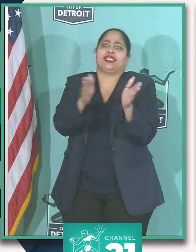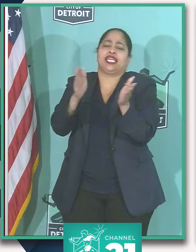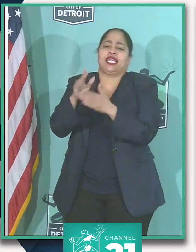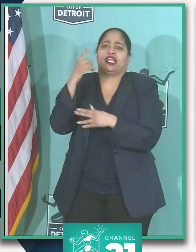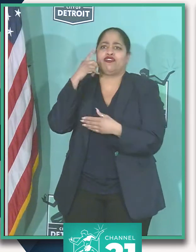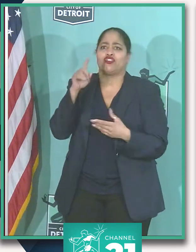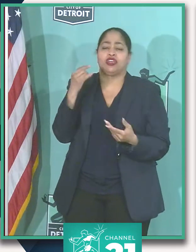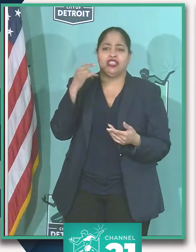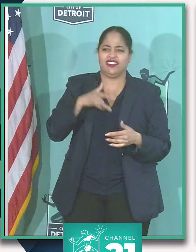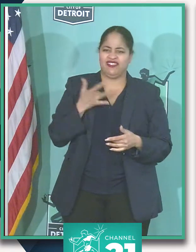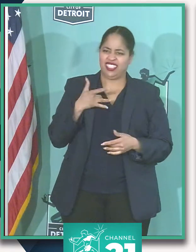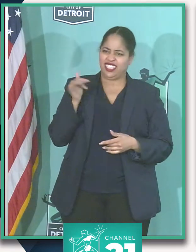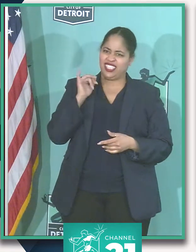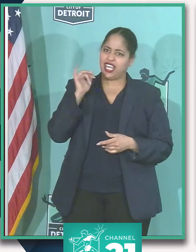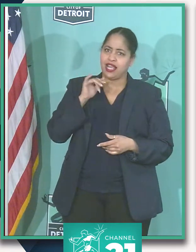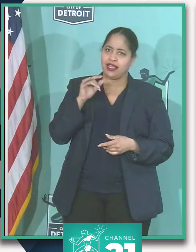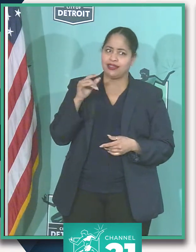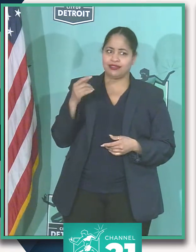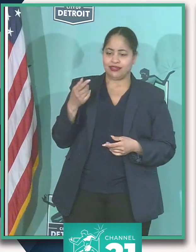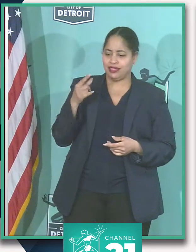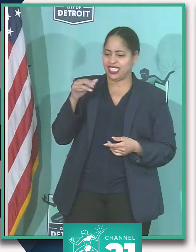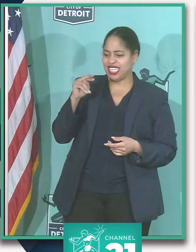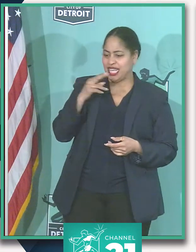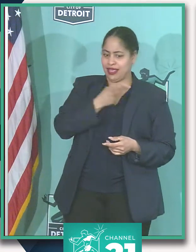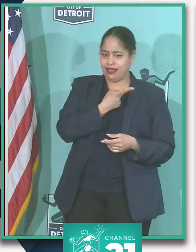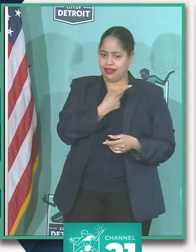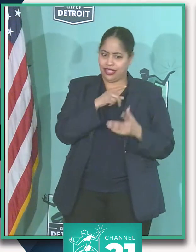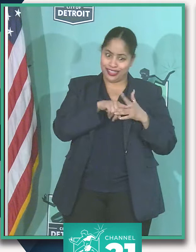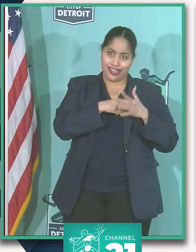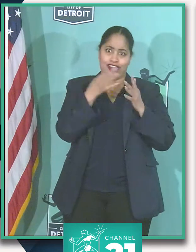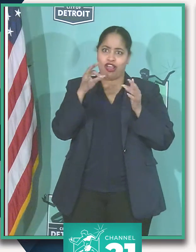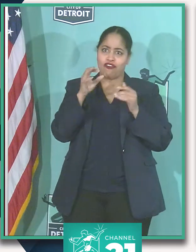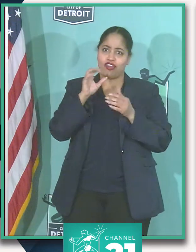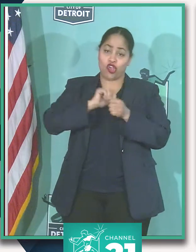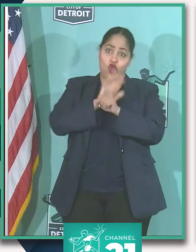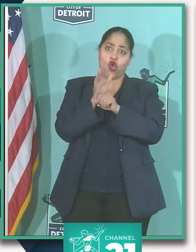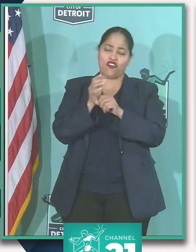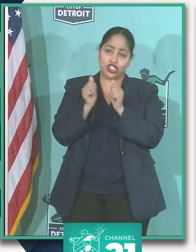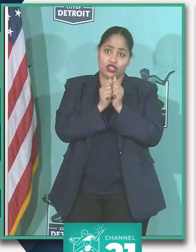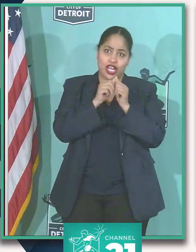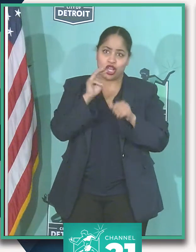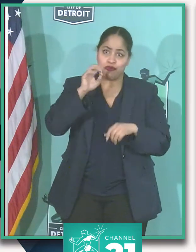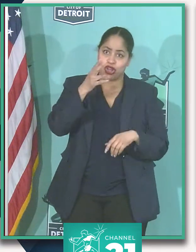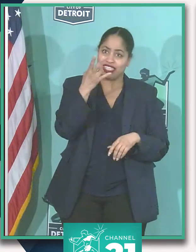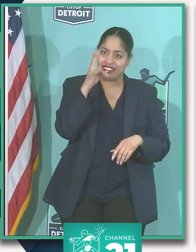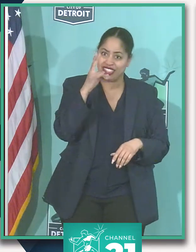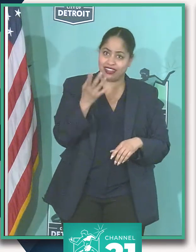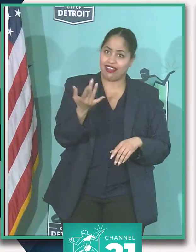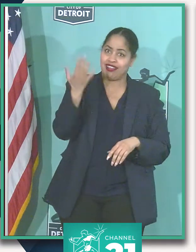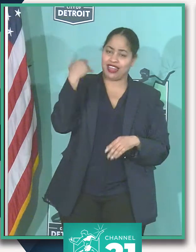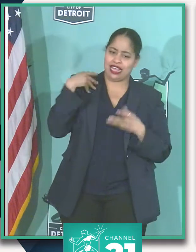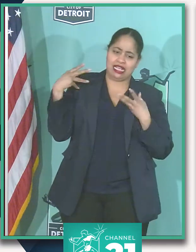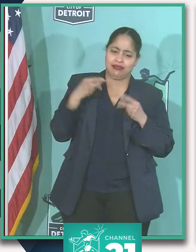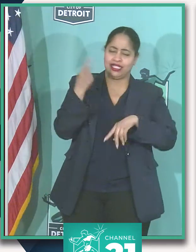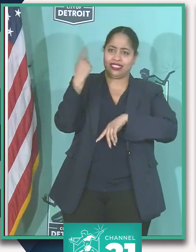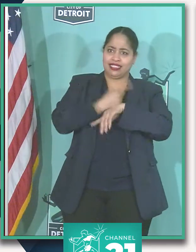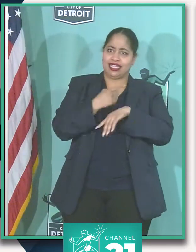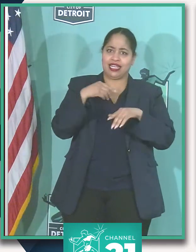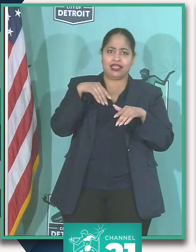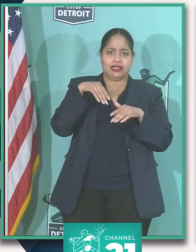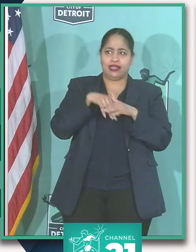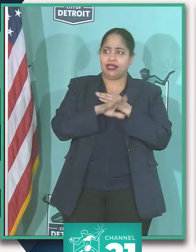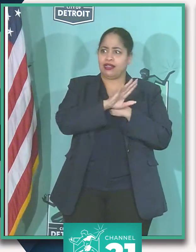So it feels like Glenn and I started off COVID together. On March 17th, I spent the day at the